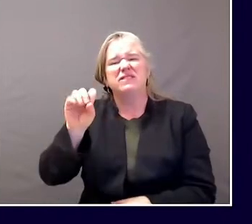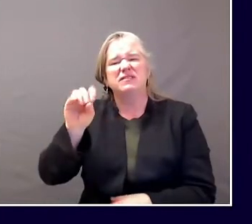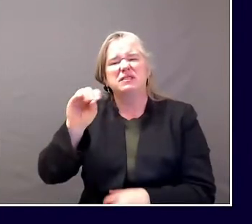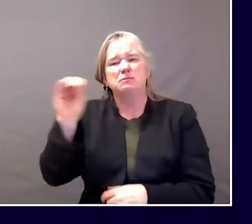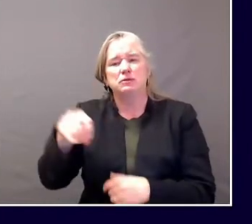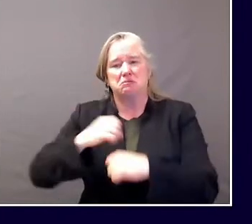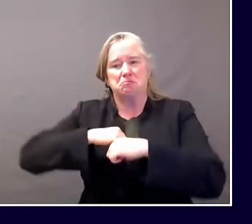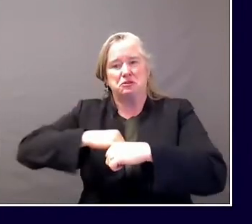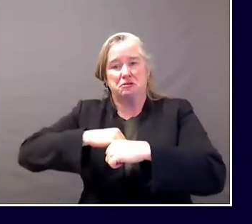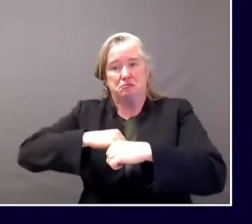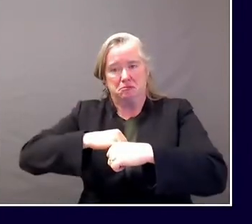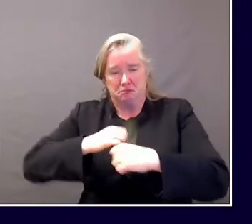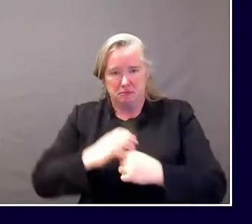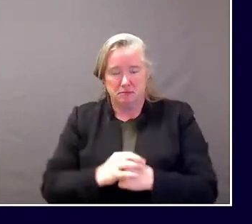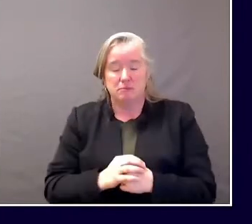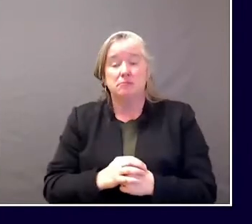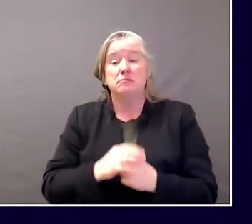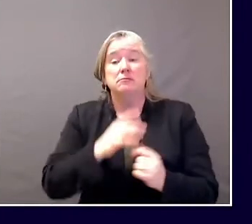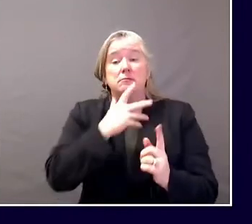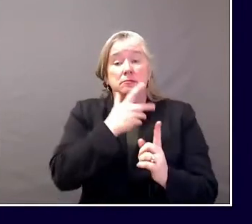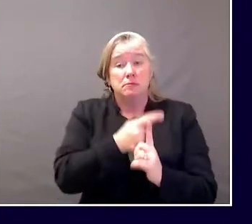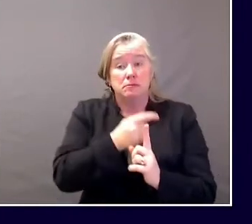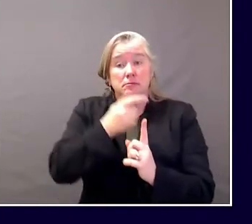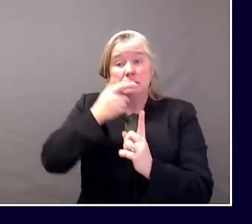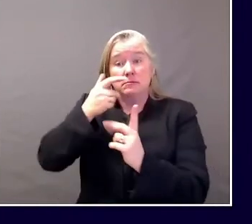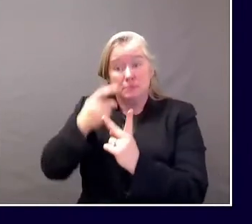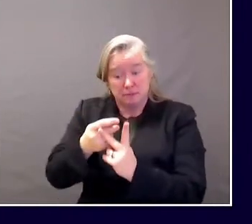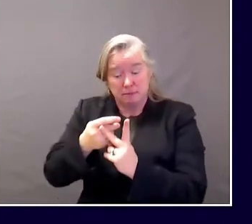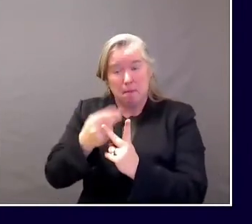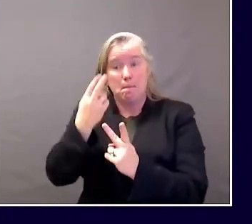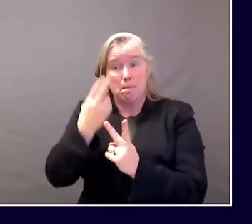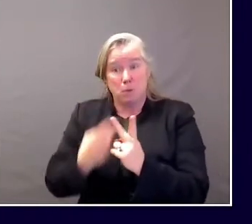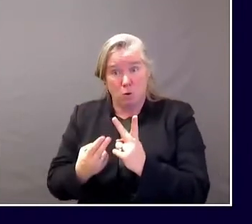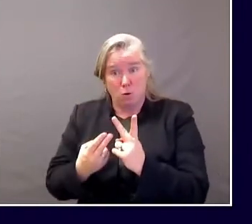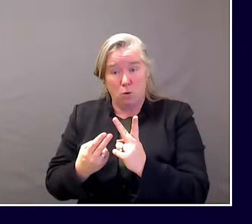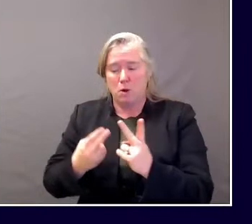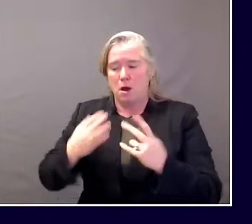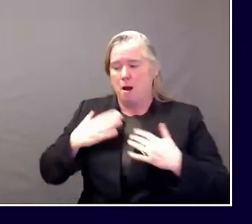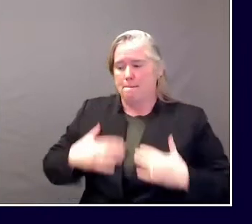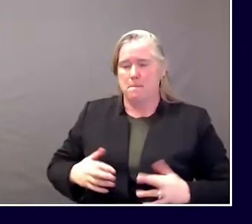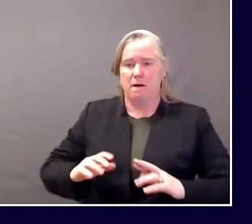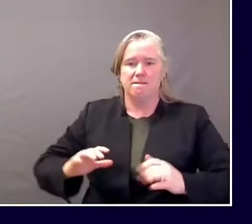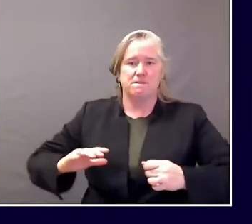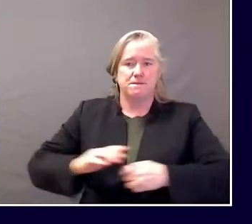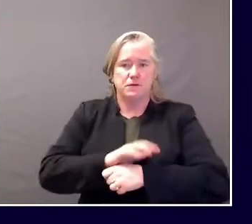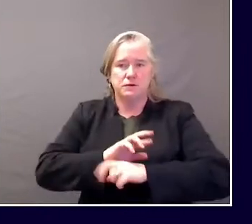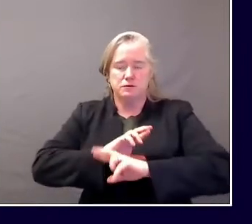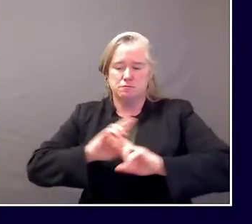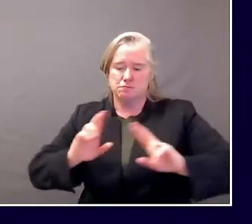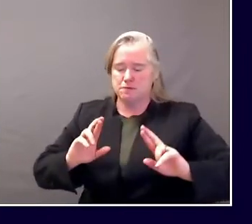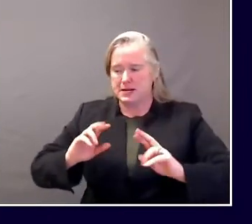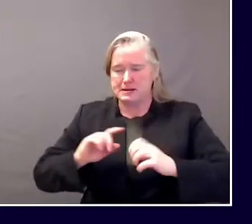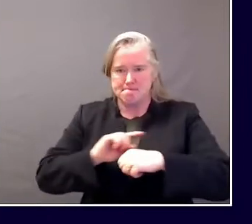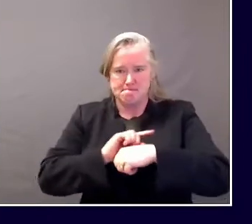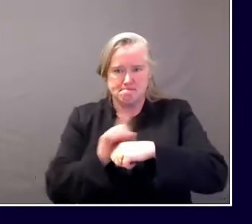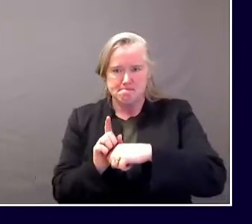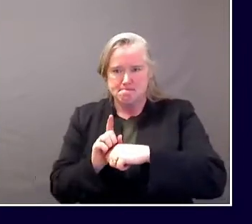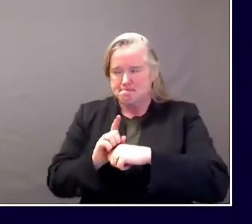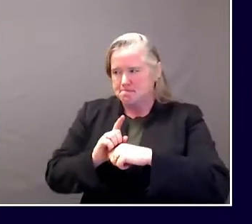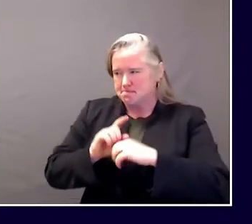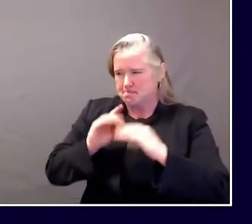protection. But when we get both doses on board, the immune system is fully fortified, and that's where we get